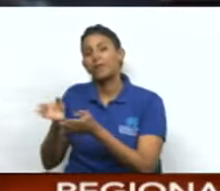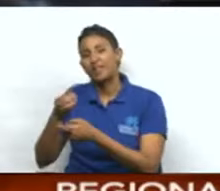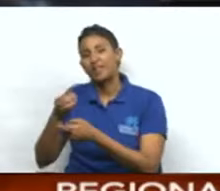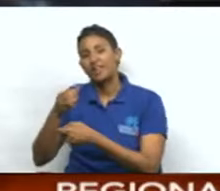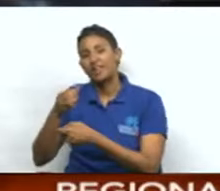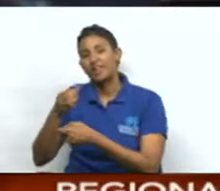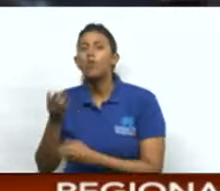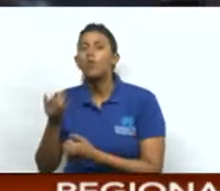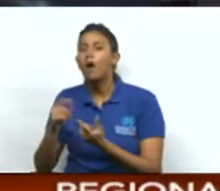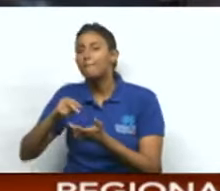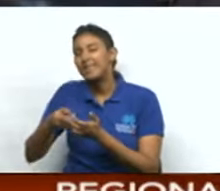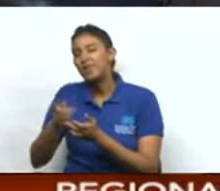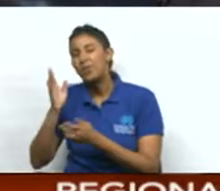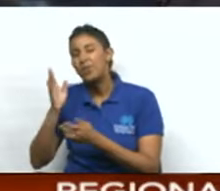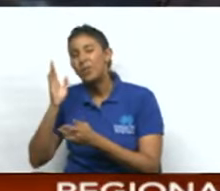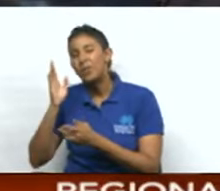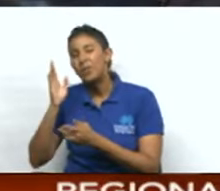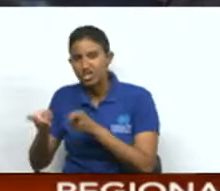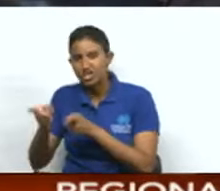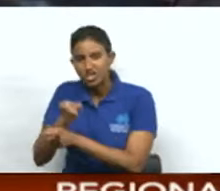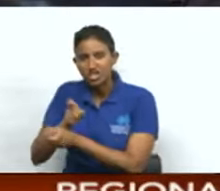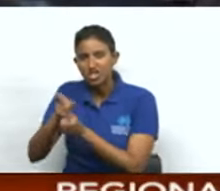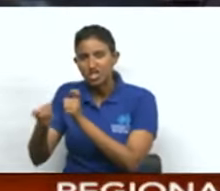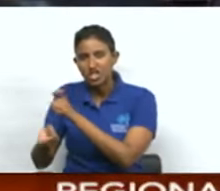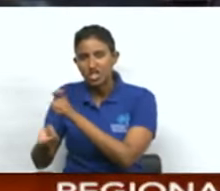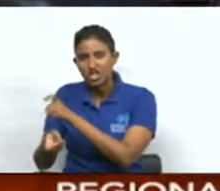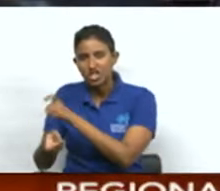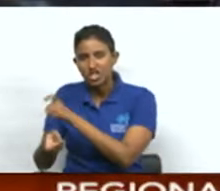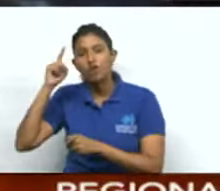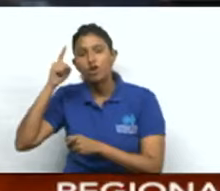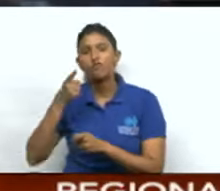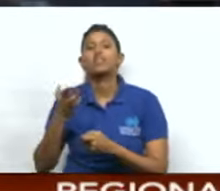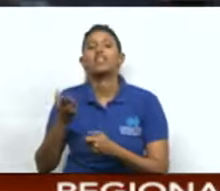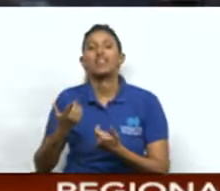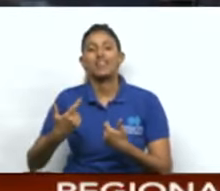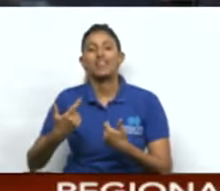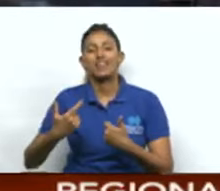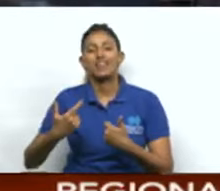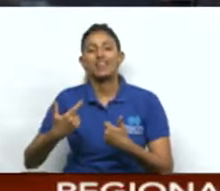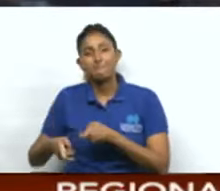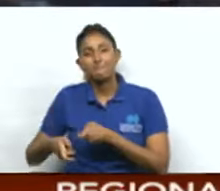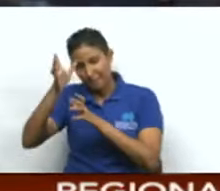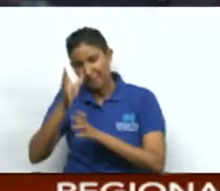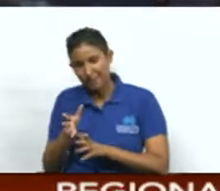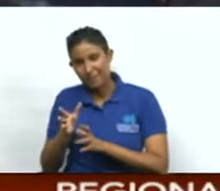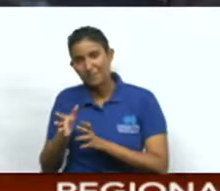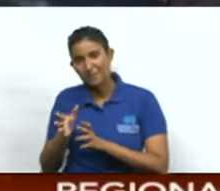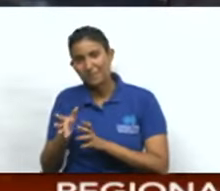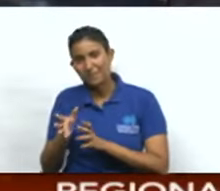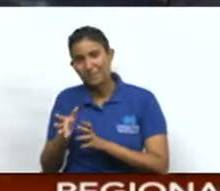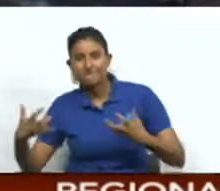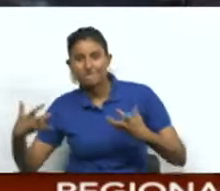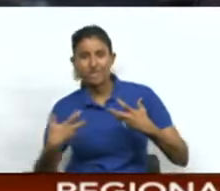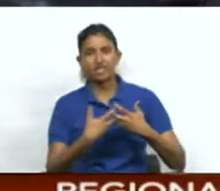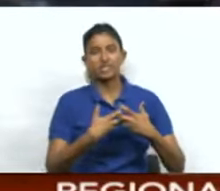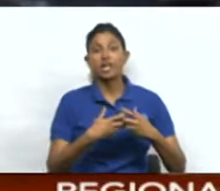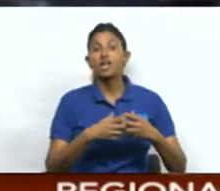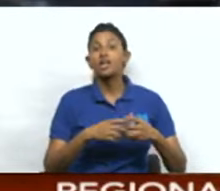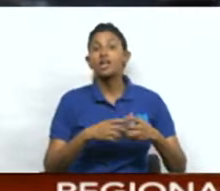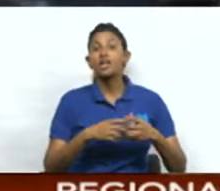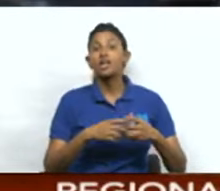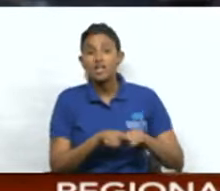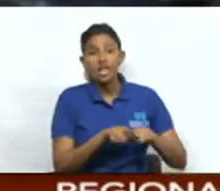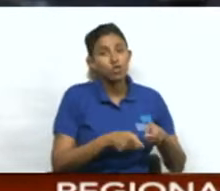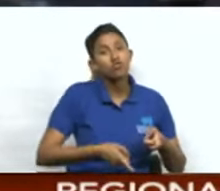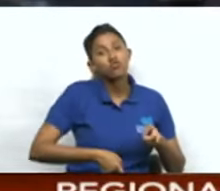order to accommodate the in-form batsman that's coming in. Staying with cricket, the West Indies Academy team turned back Guyana Harpy Eagles